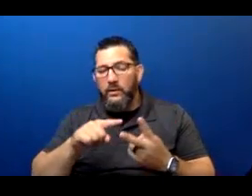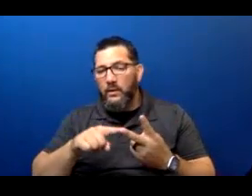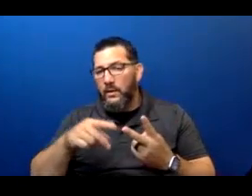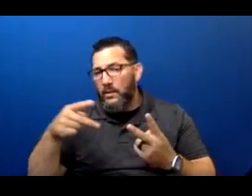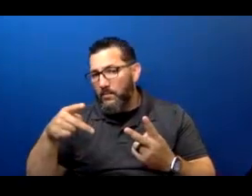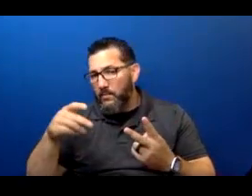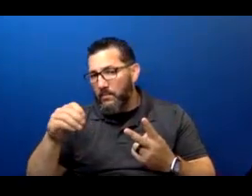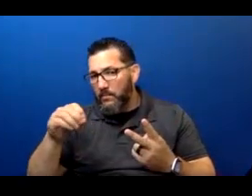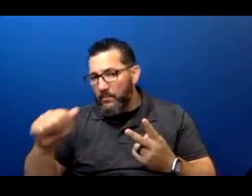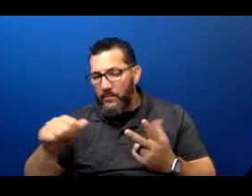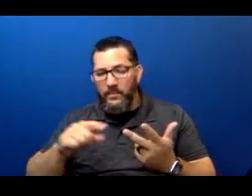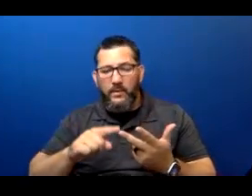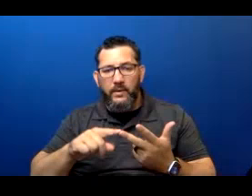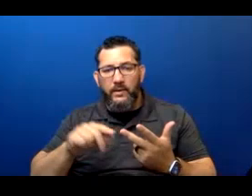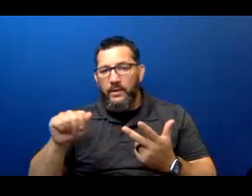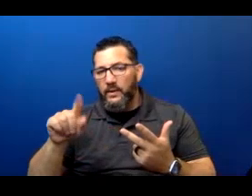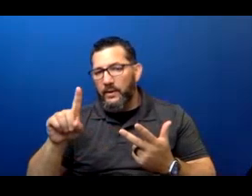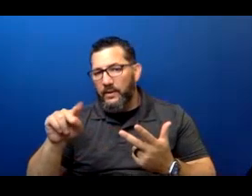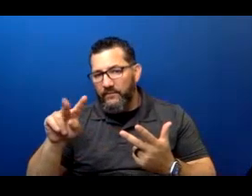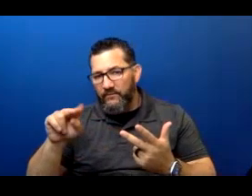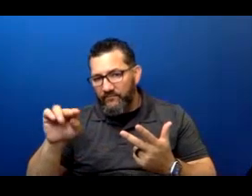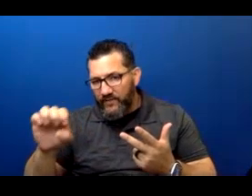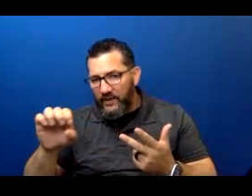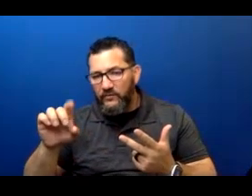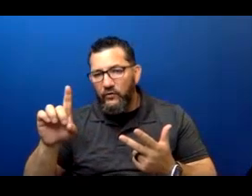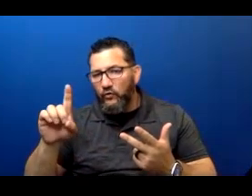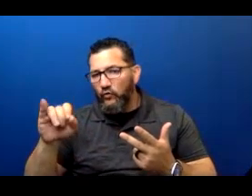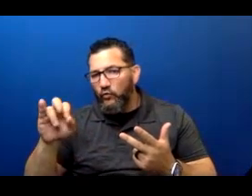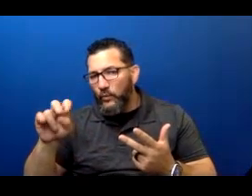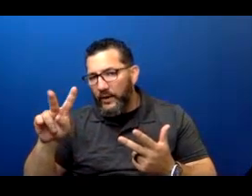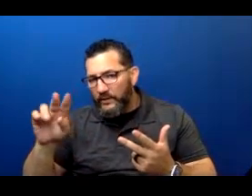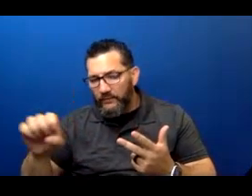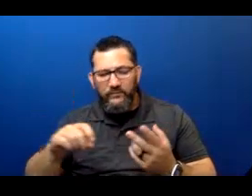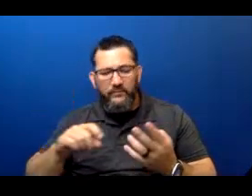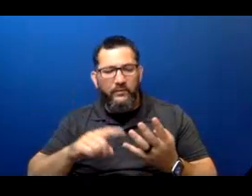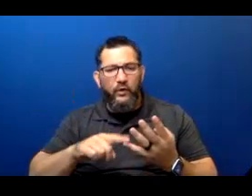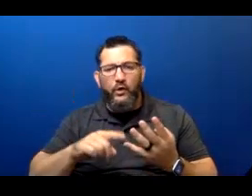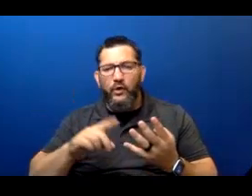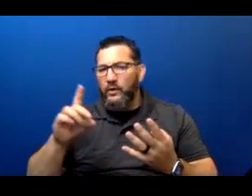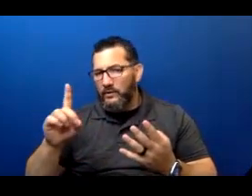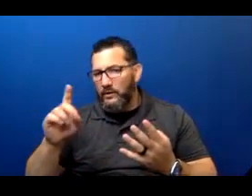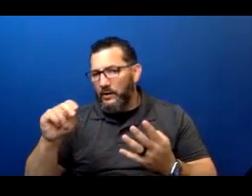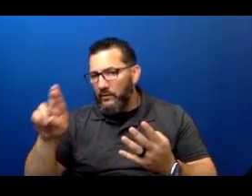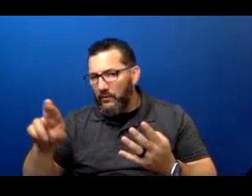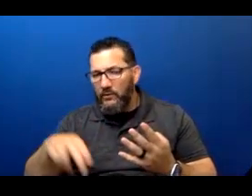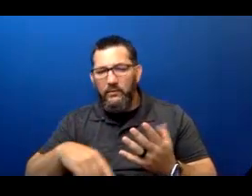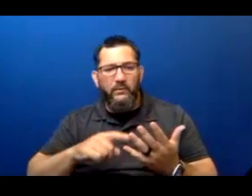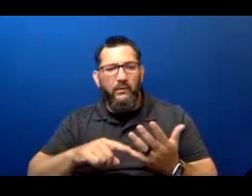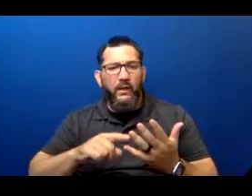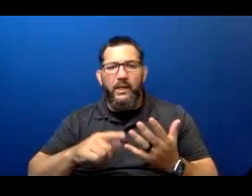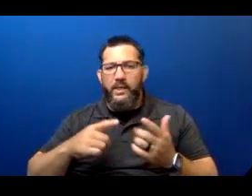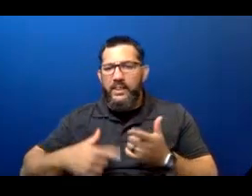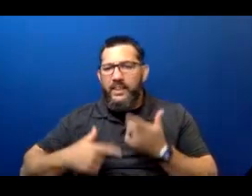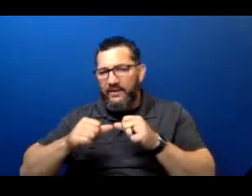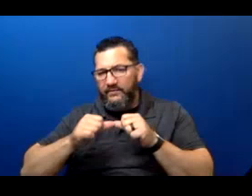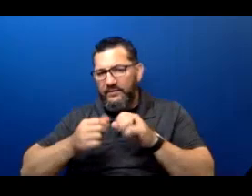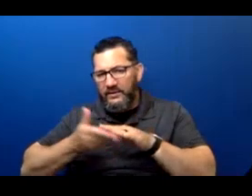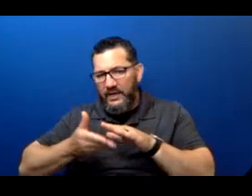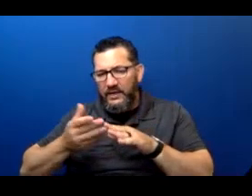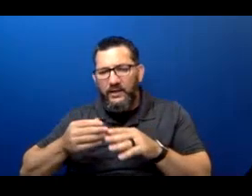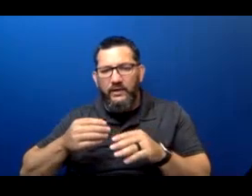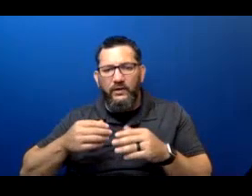advance directives and do not resuscitate orders and provider order for life-sustaining treatment documents